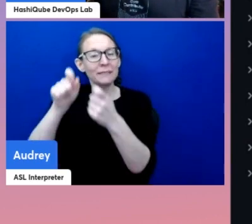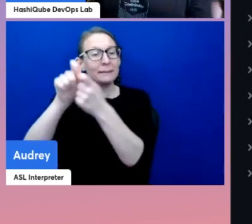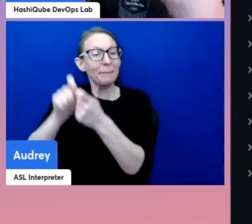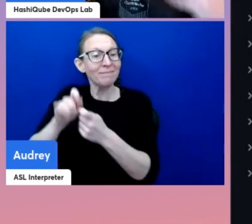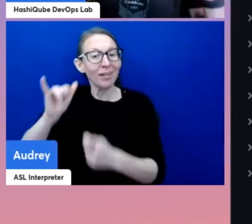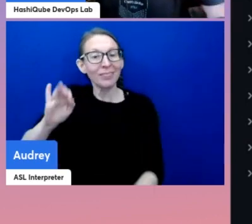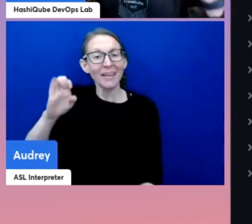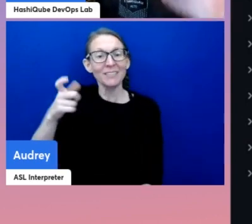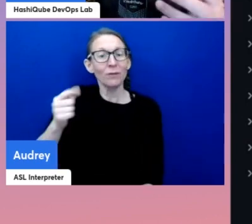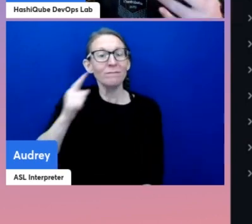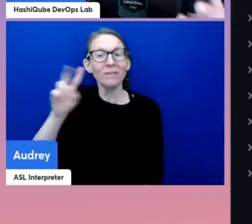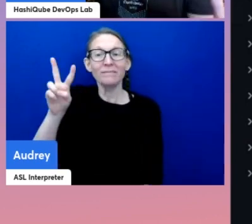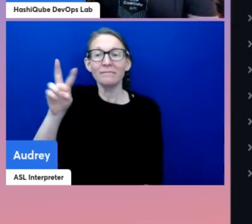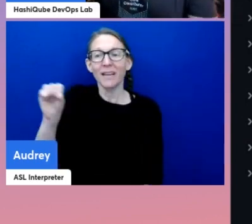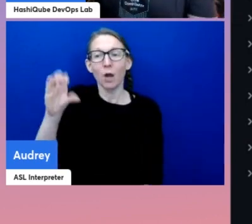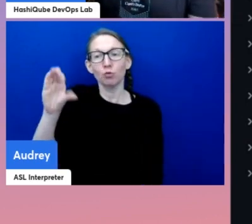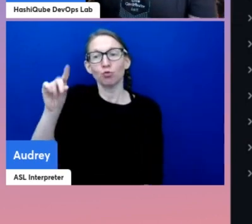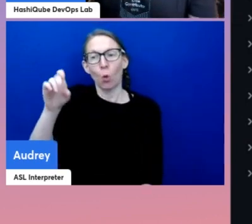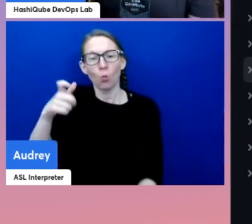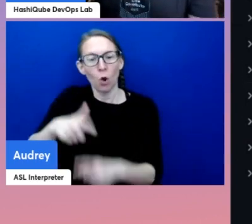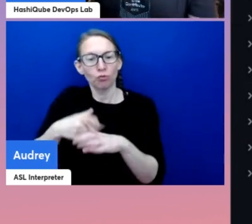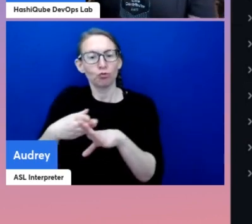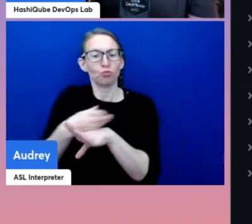VS Code that we'd like to pre-install.